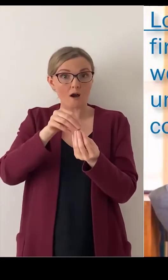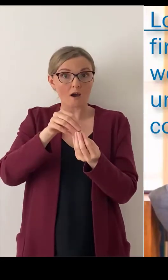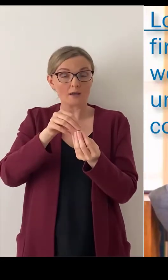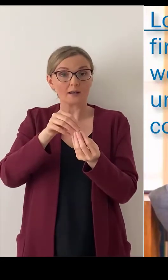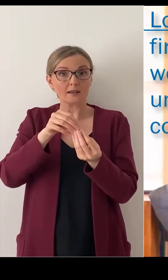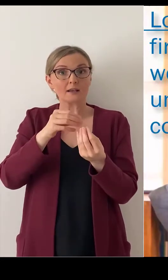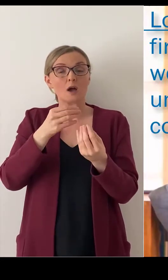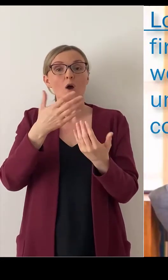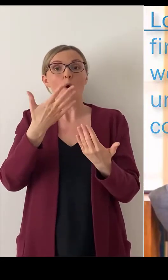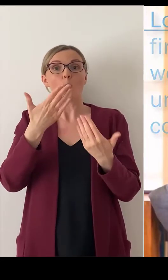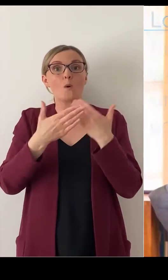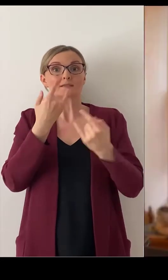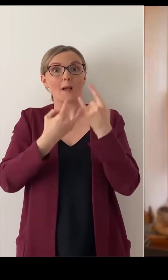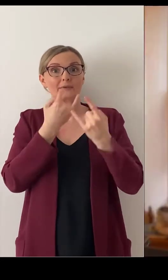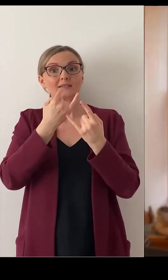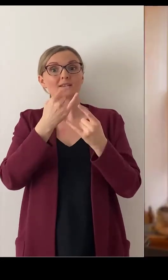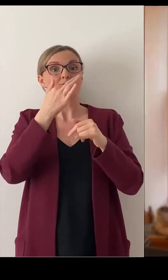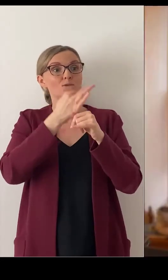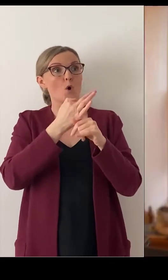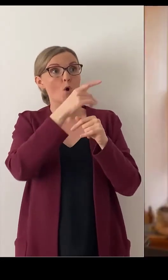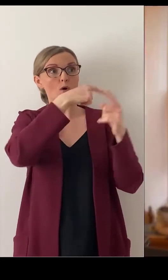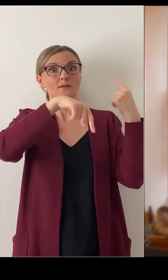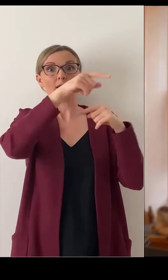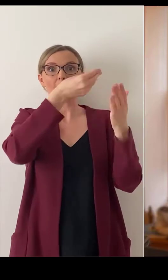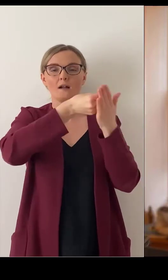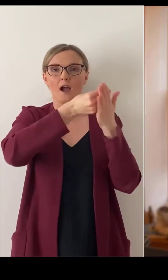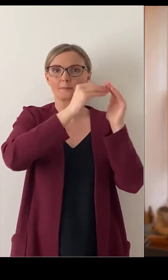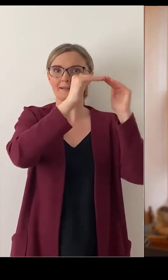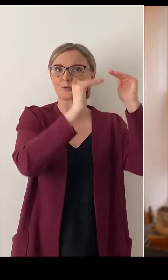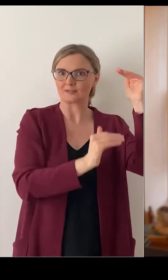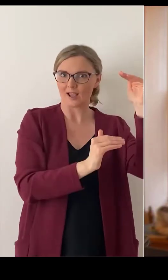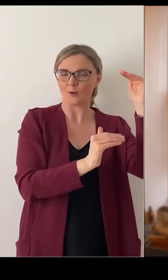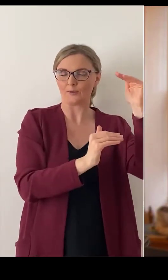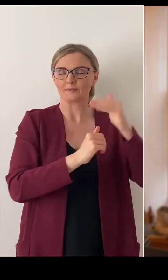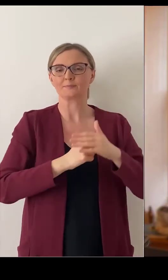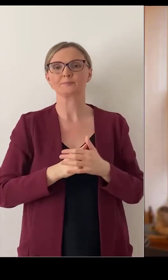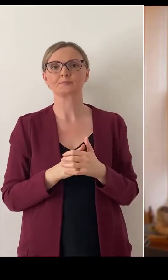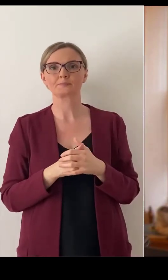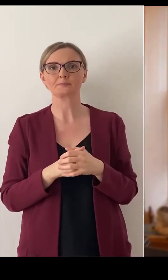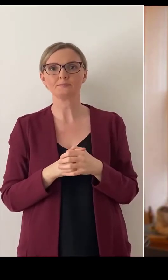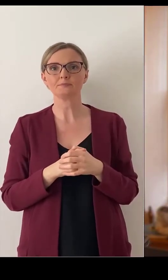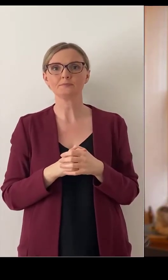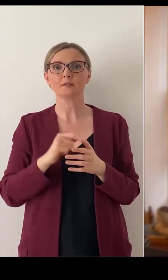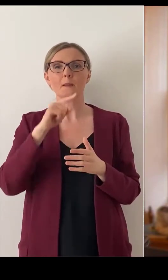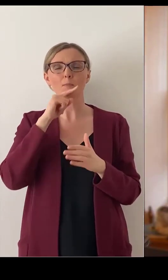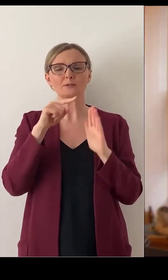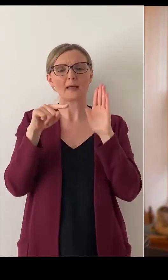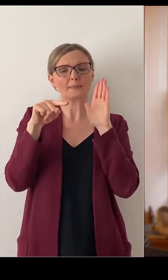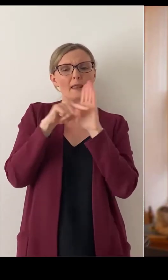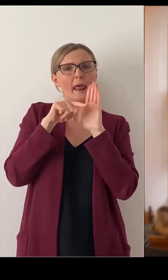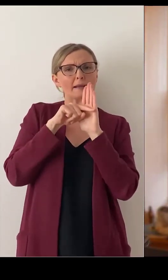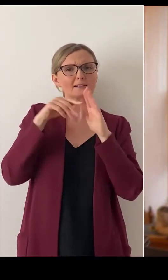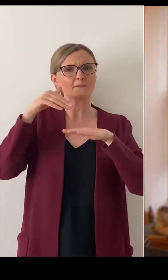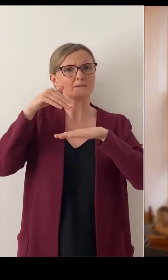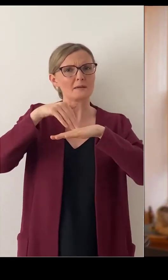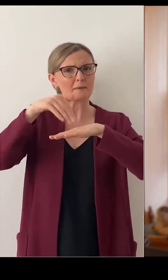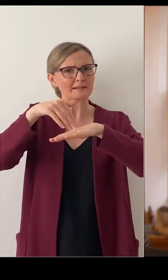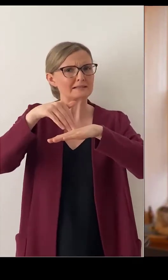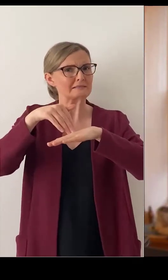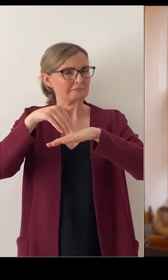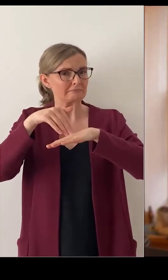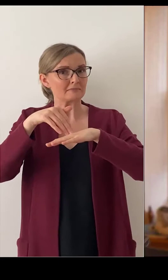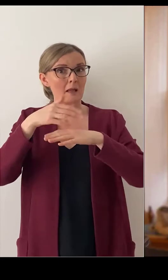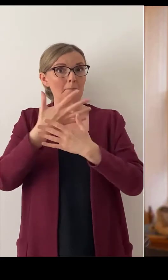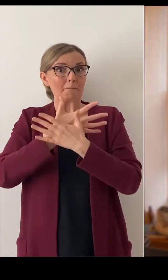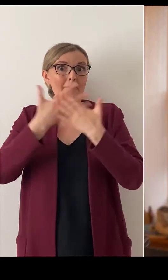the economy goes down. But how drastic are these negative effects? Are they very